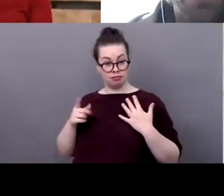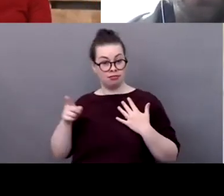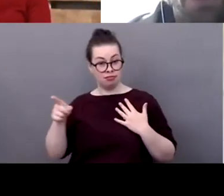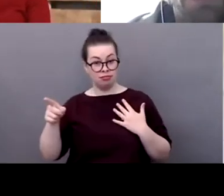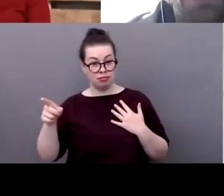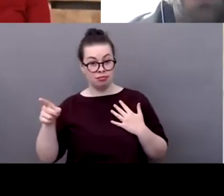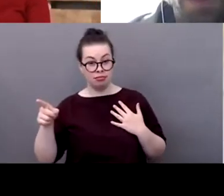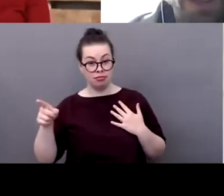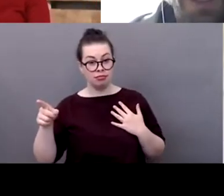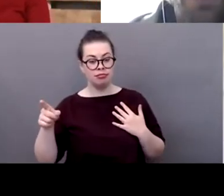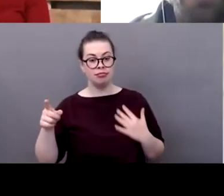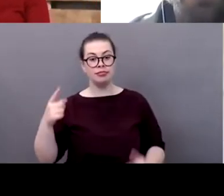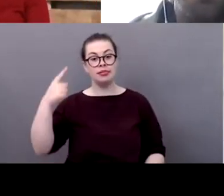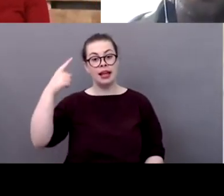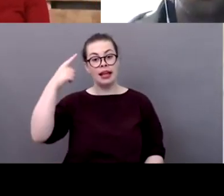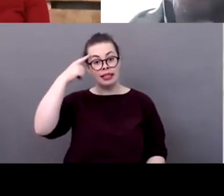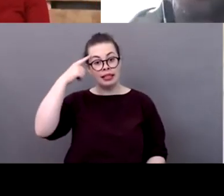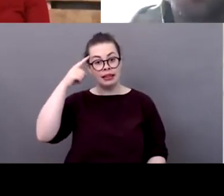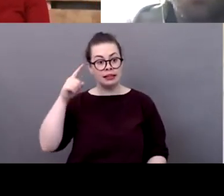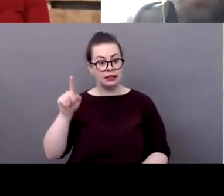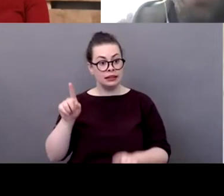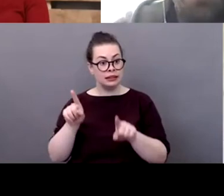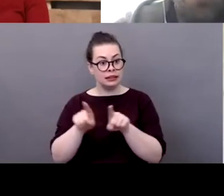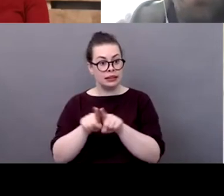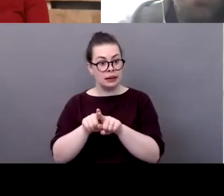a big role to play on this